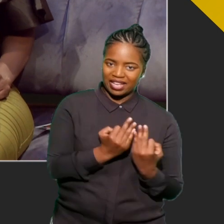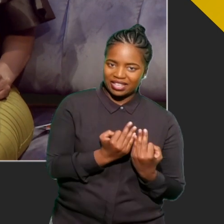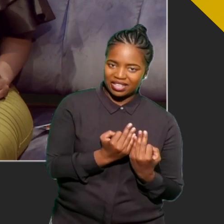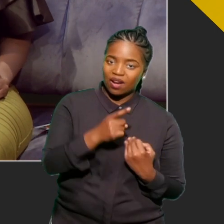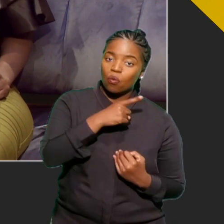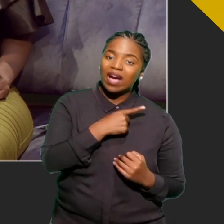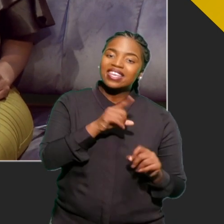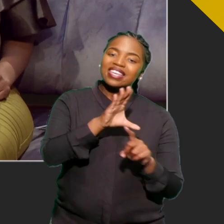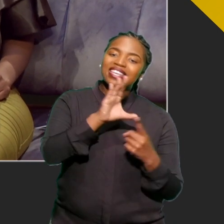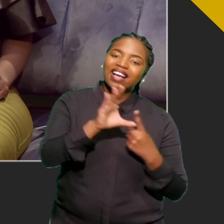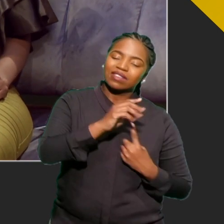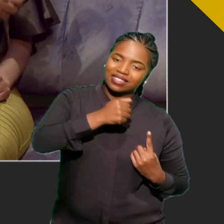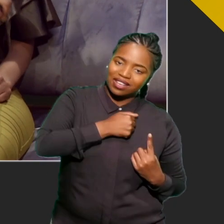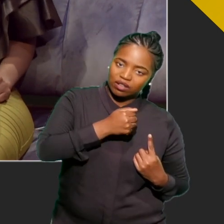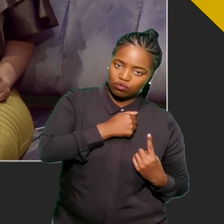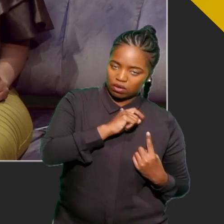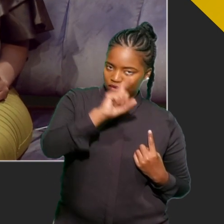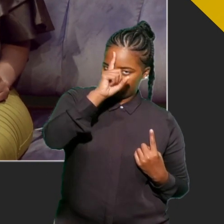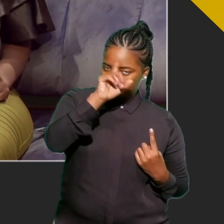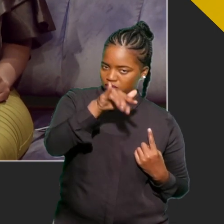our culture, Rona, is that thing,